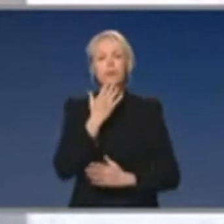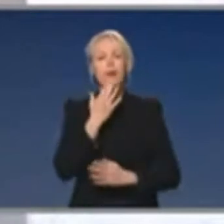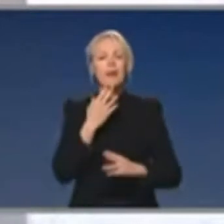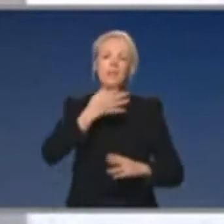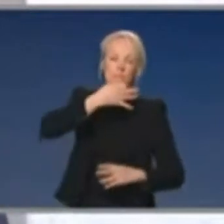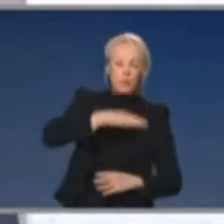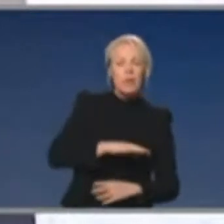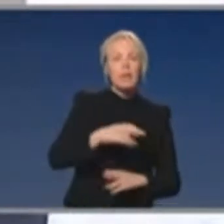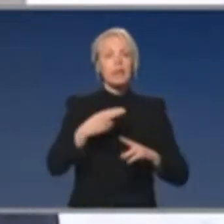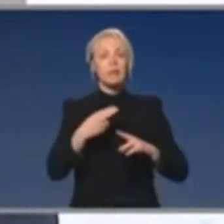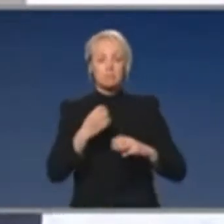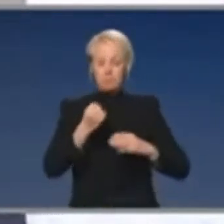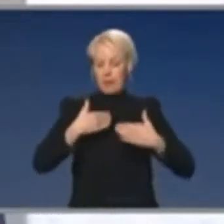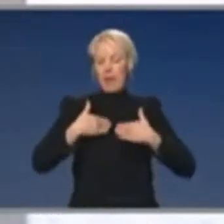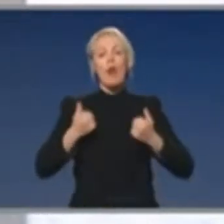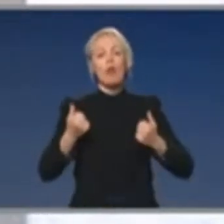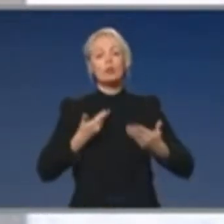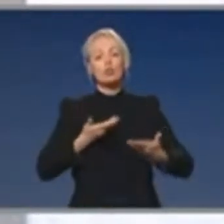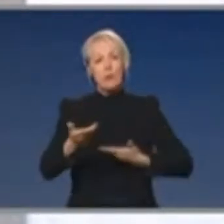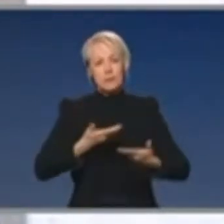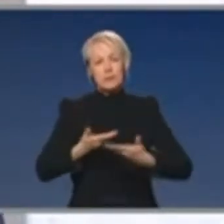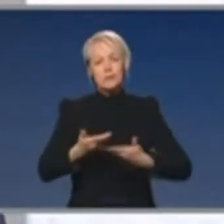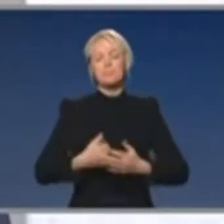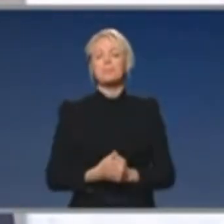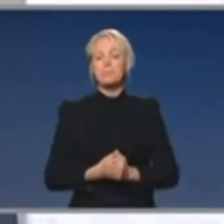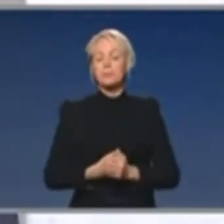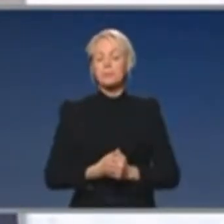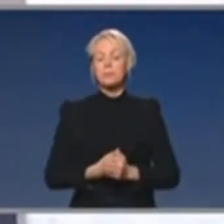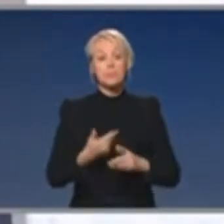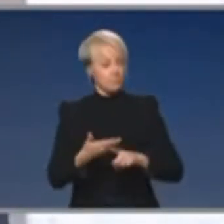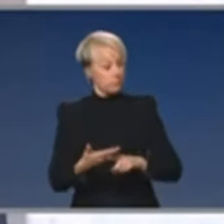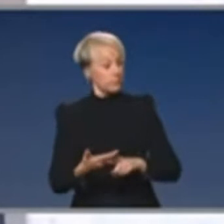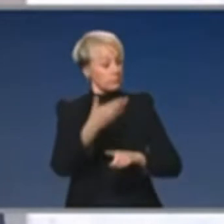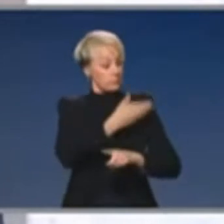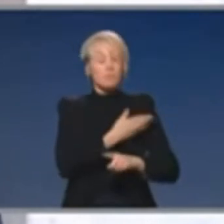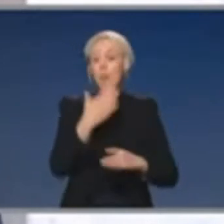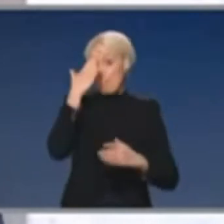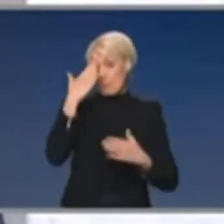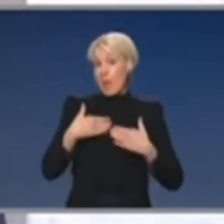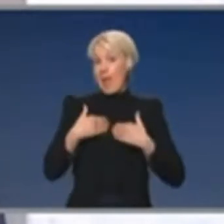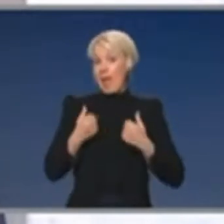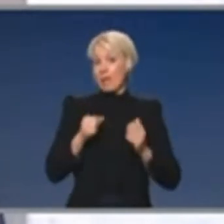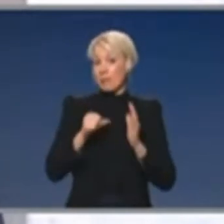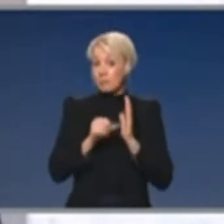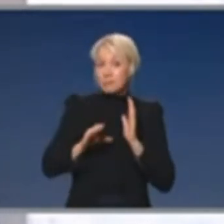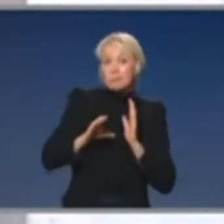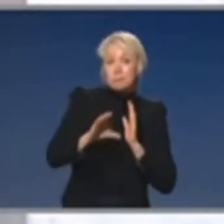Line, which was originally established through the $10 million funding in our first mental health package, is available at